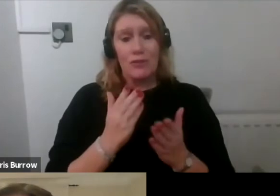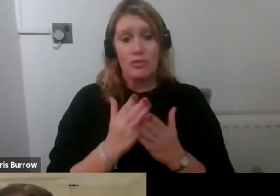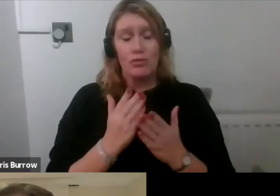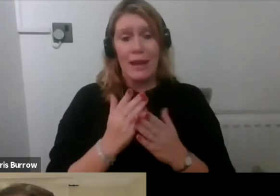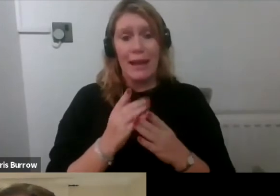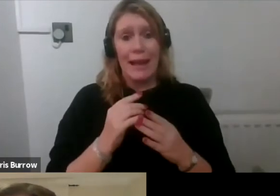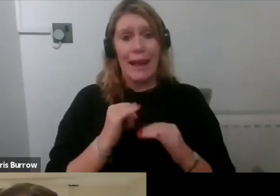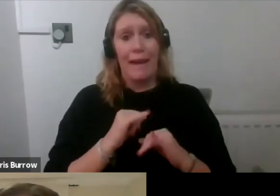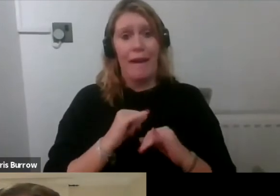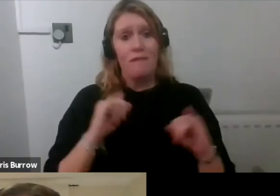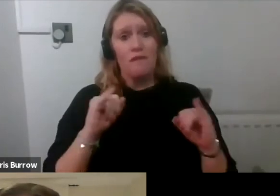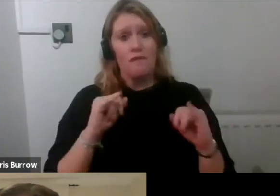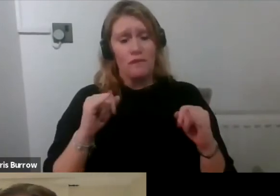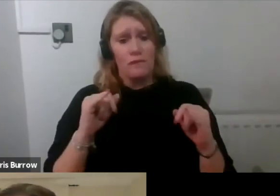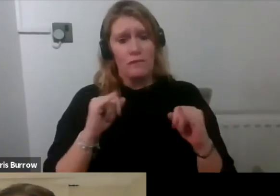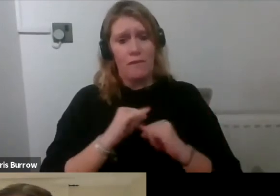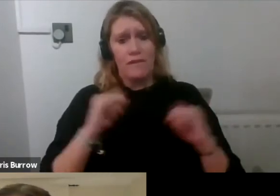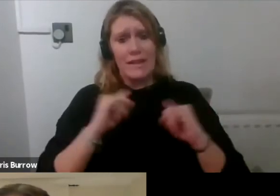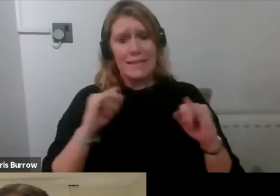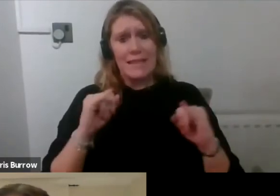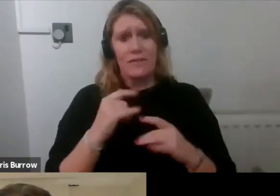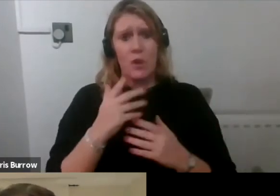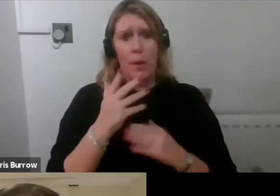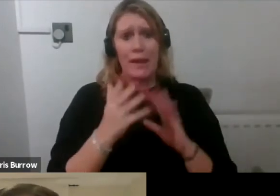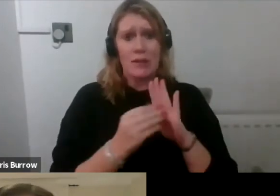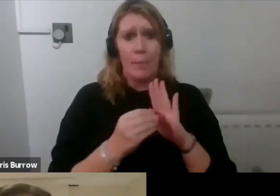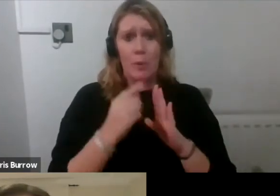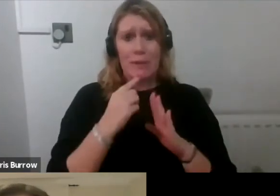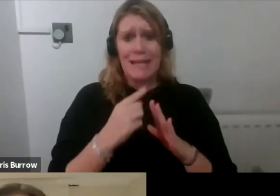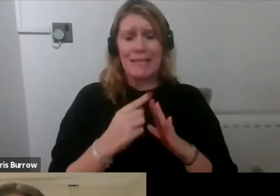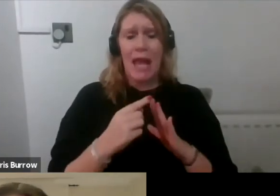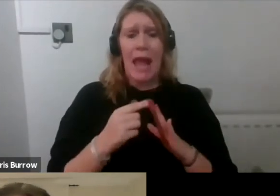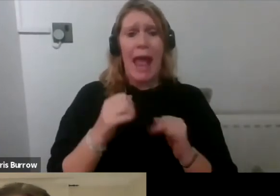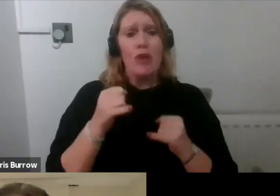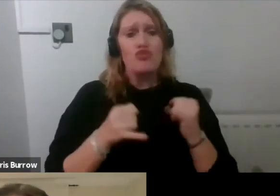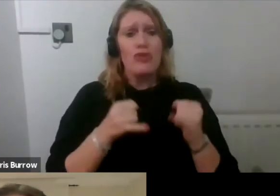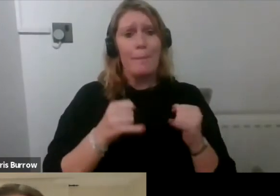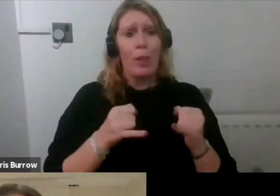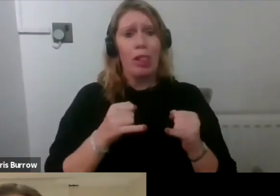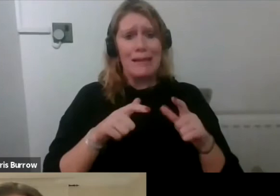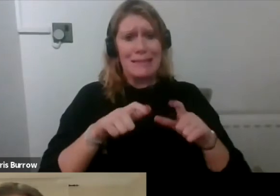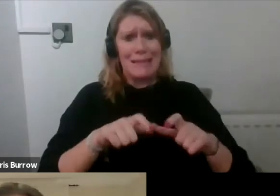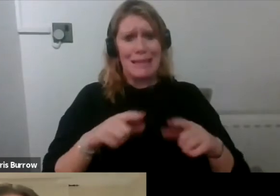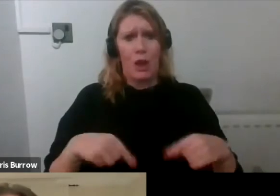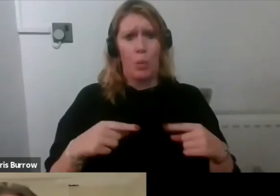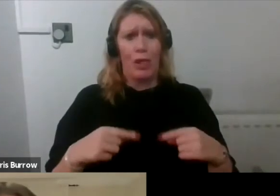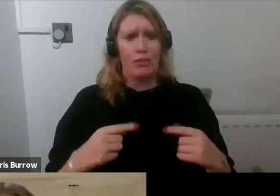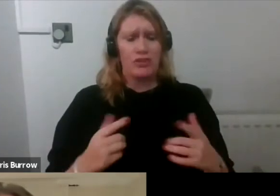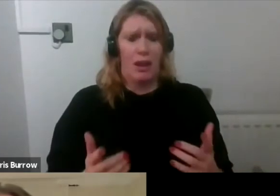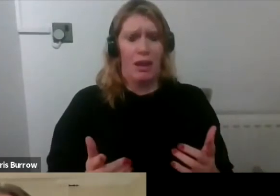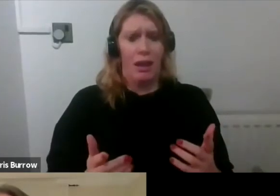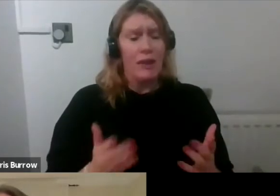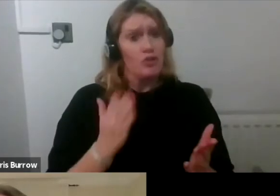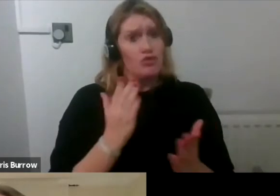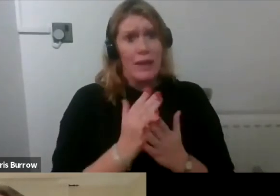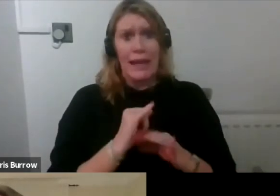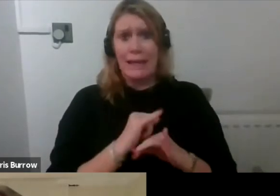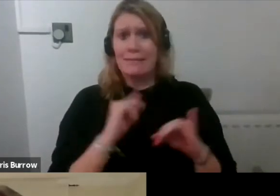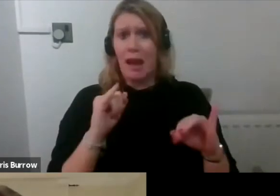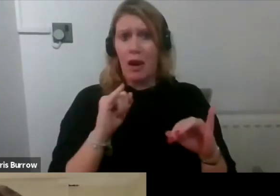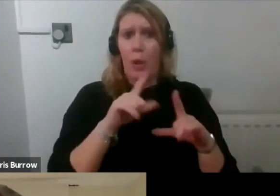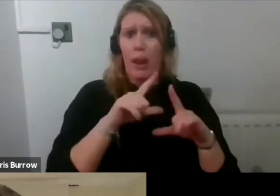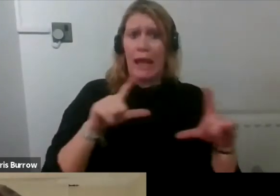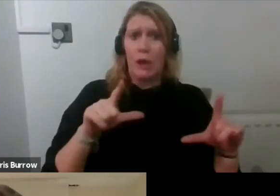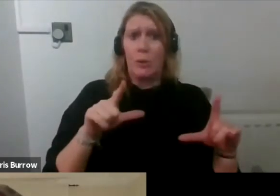So it says, a cripple is sitting in a wheelchair, struggles up, and it was part of